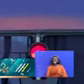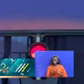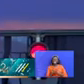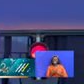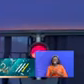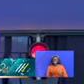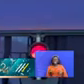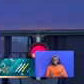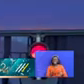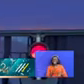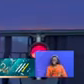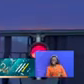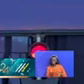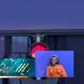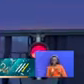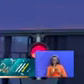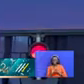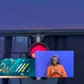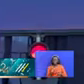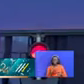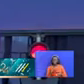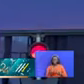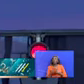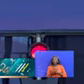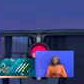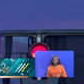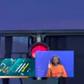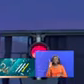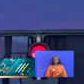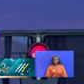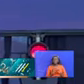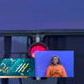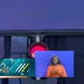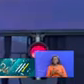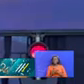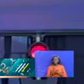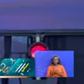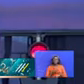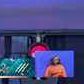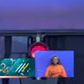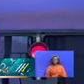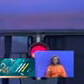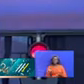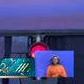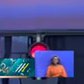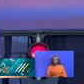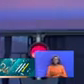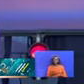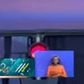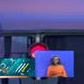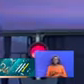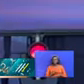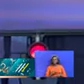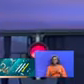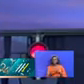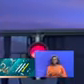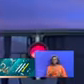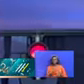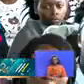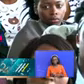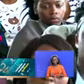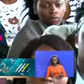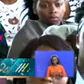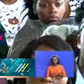to be the motion of the spirit when God said the spirit moved that's why the